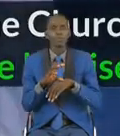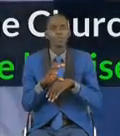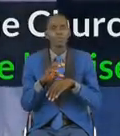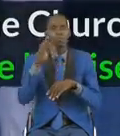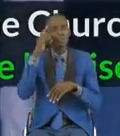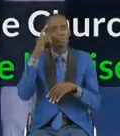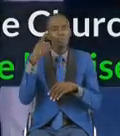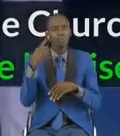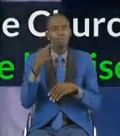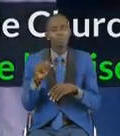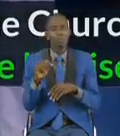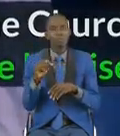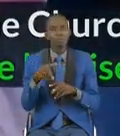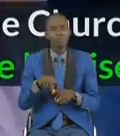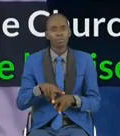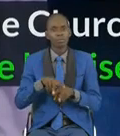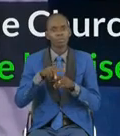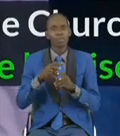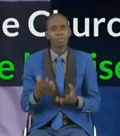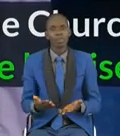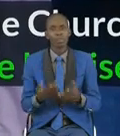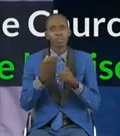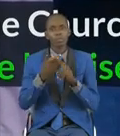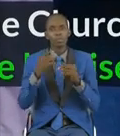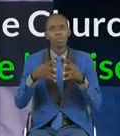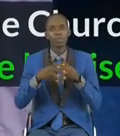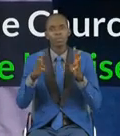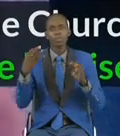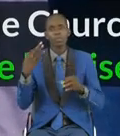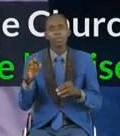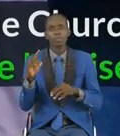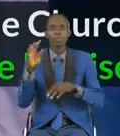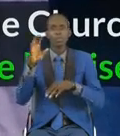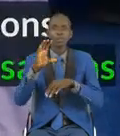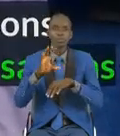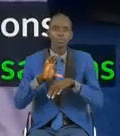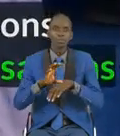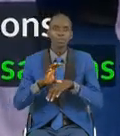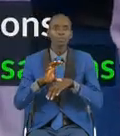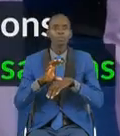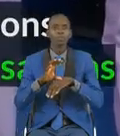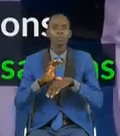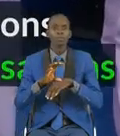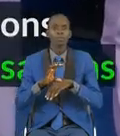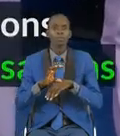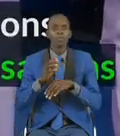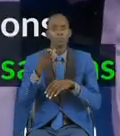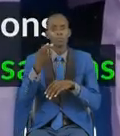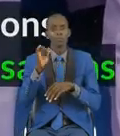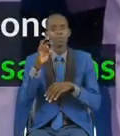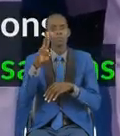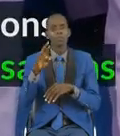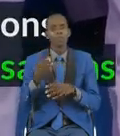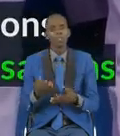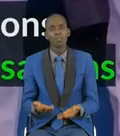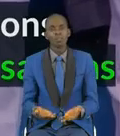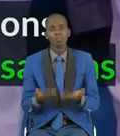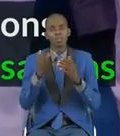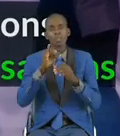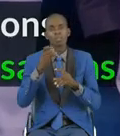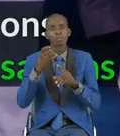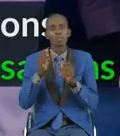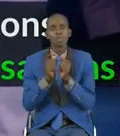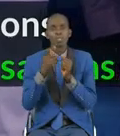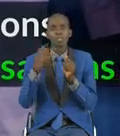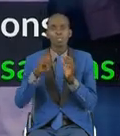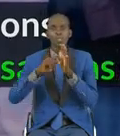Mordecai's arising from the gates of the church. Daniel's arising with the